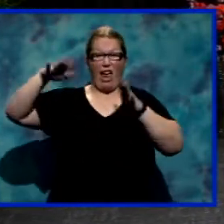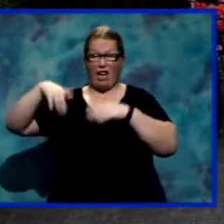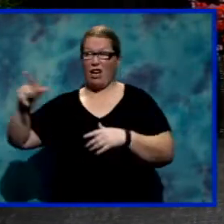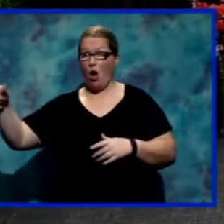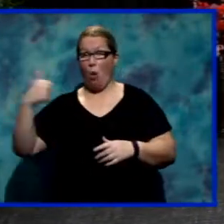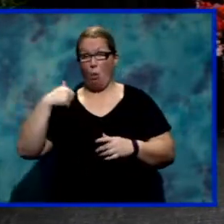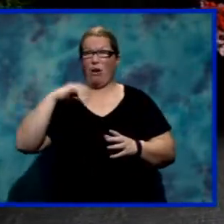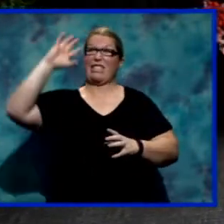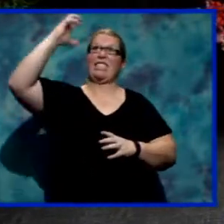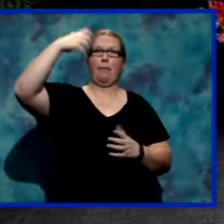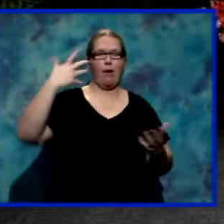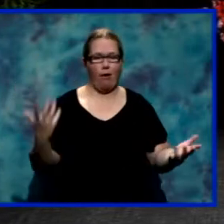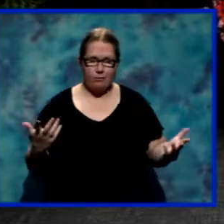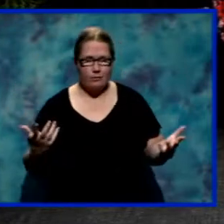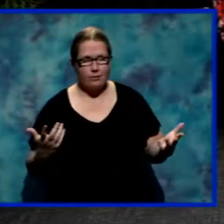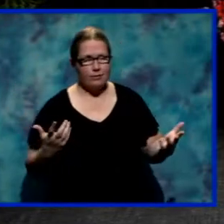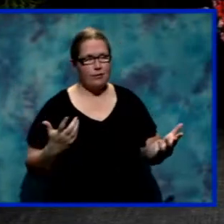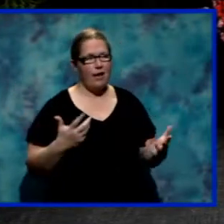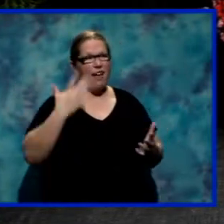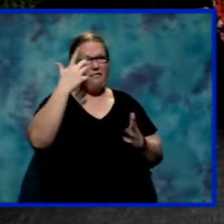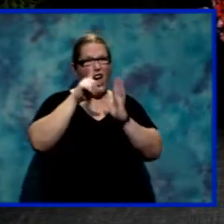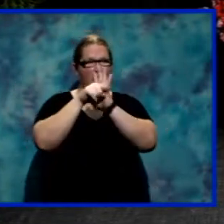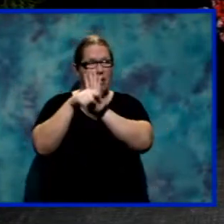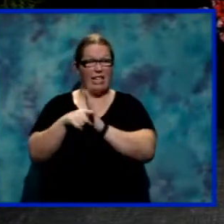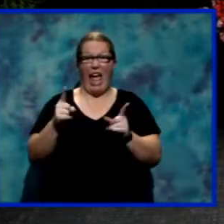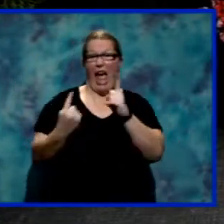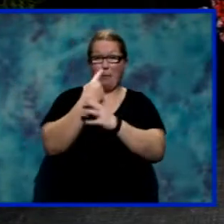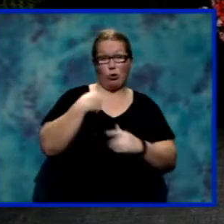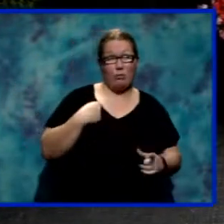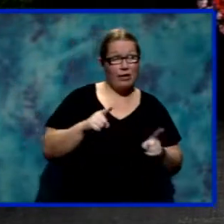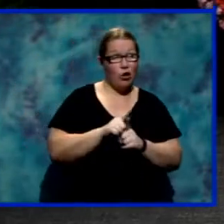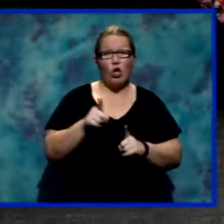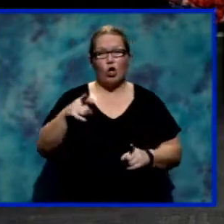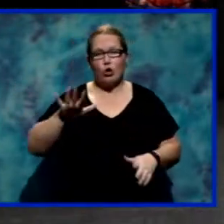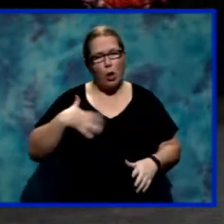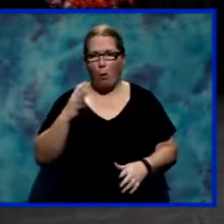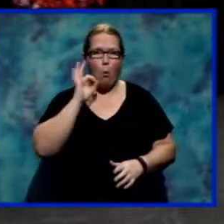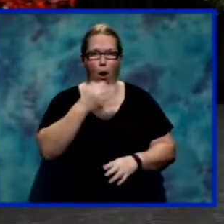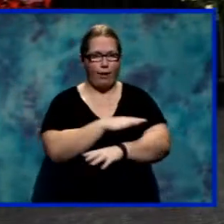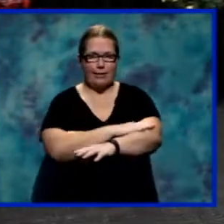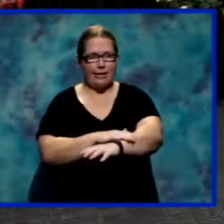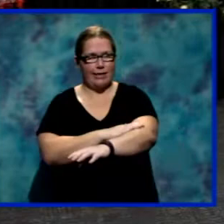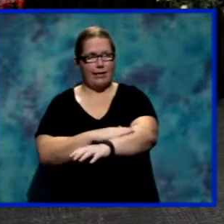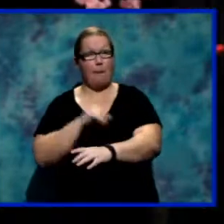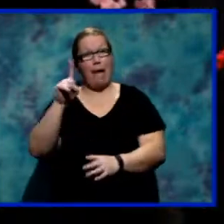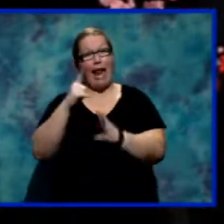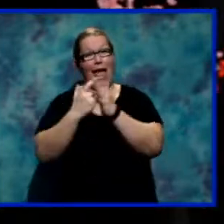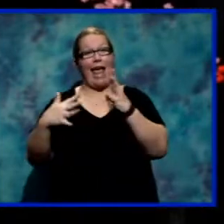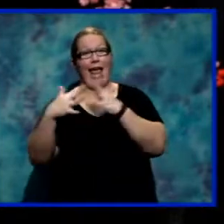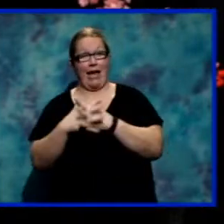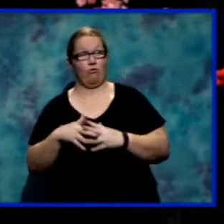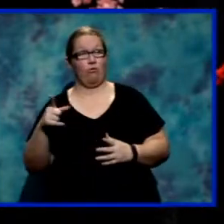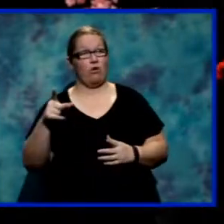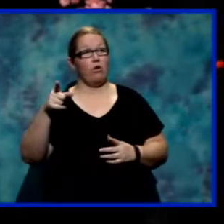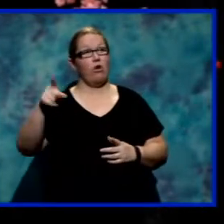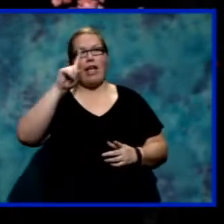sunburned. Hallelujah, praise the Lord. 5 minutes and it's happening to me. You don't want white skin. But you know what, Andrew? You can never